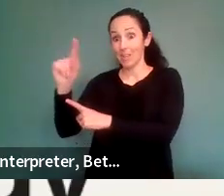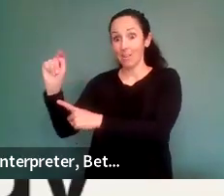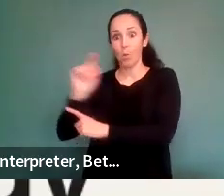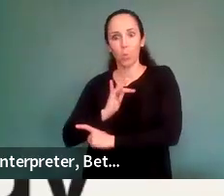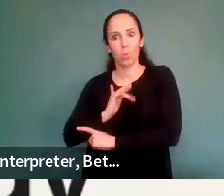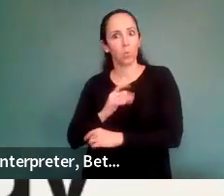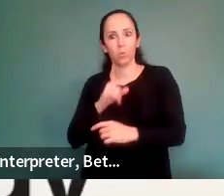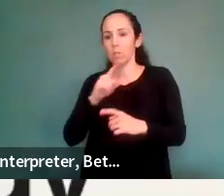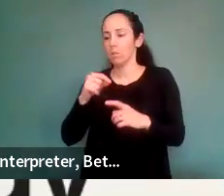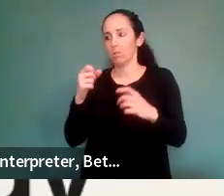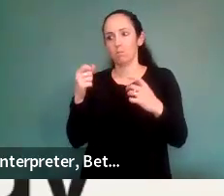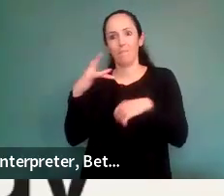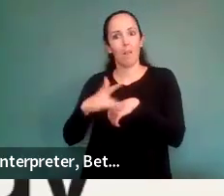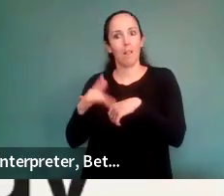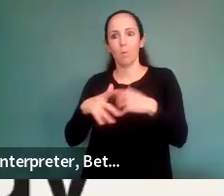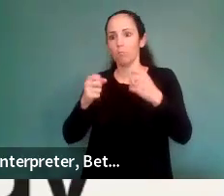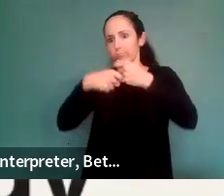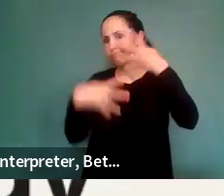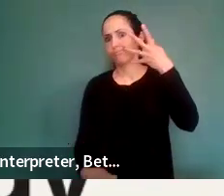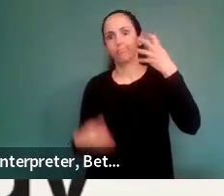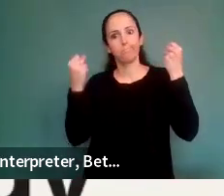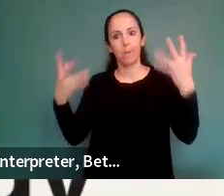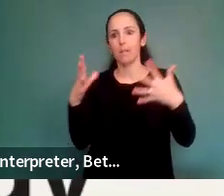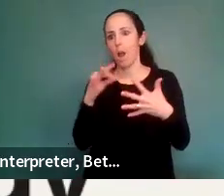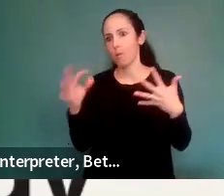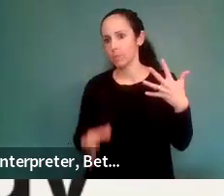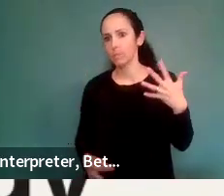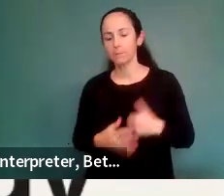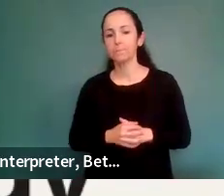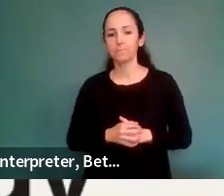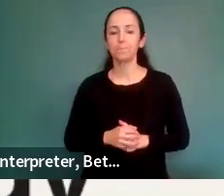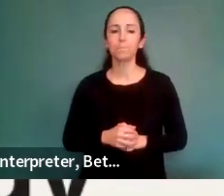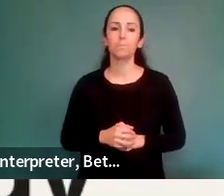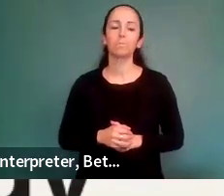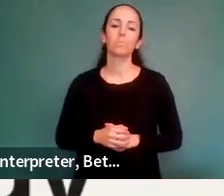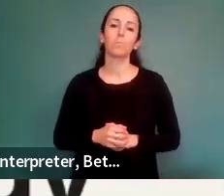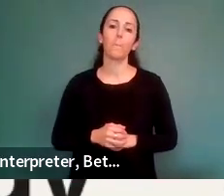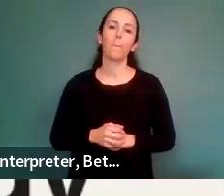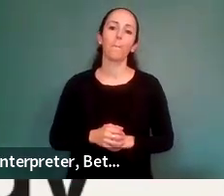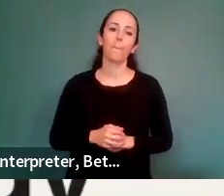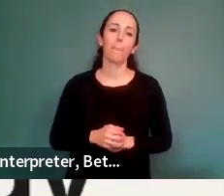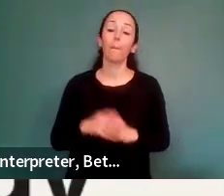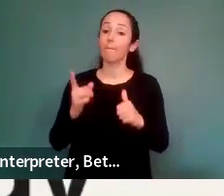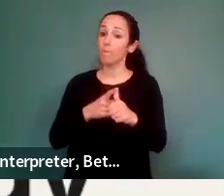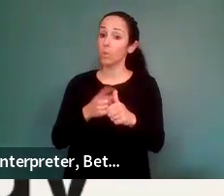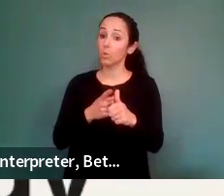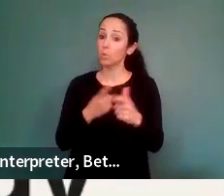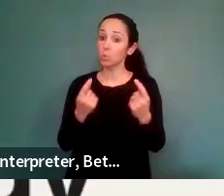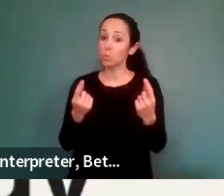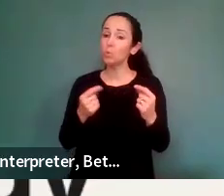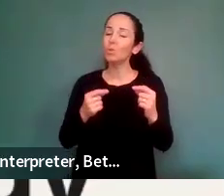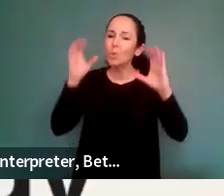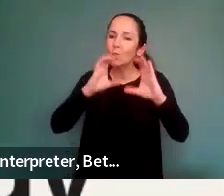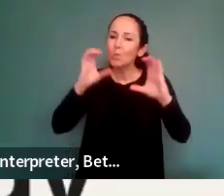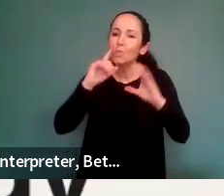What I'd like to do is first search for some of these popular apps that are free, see if they